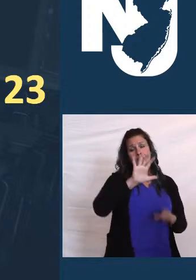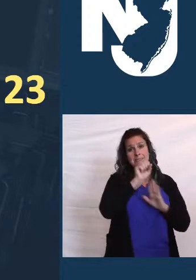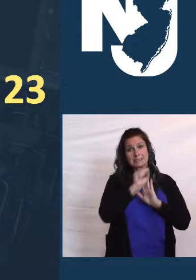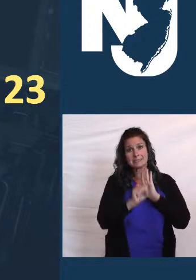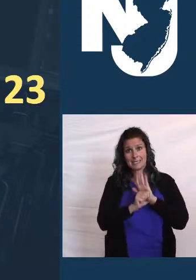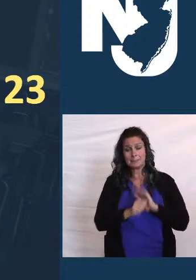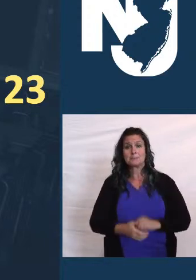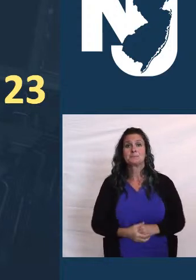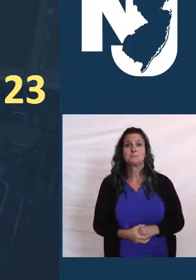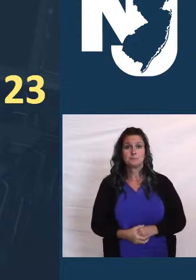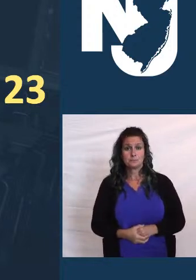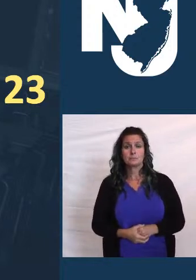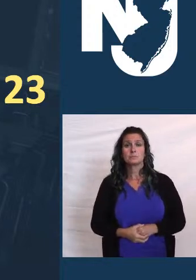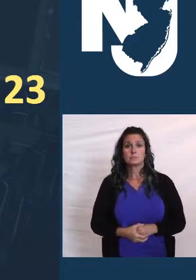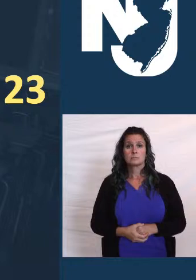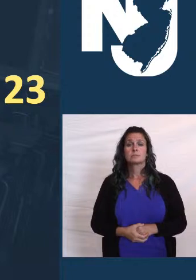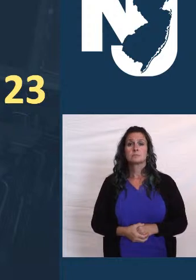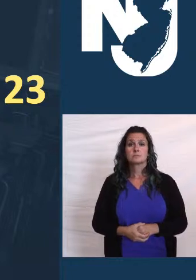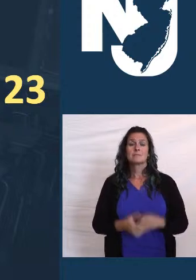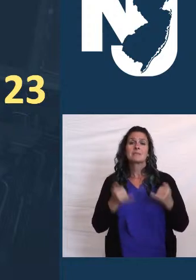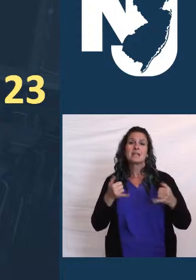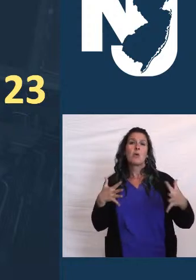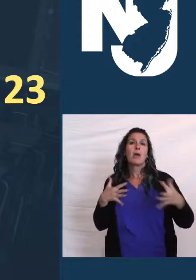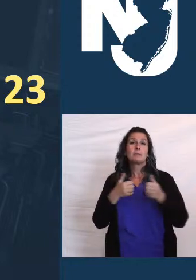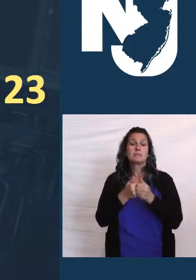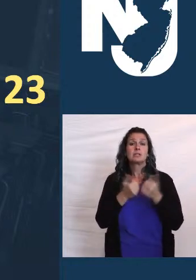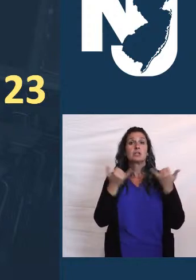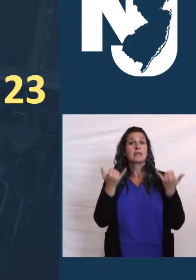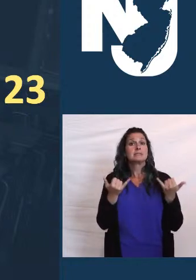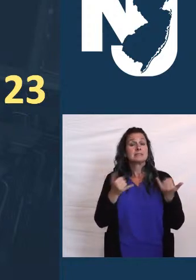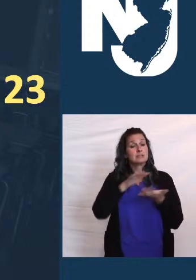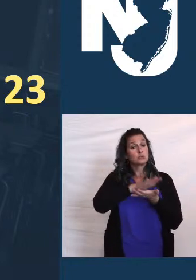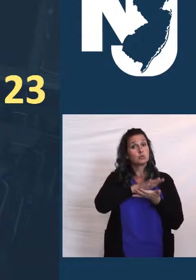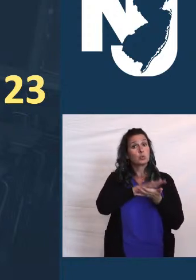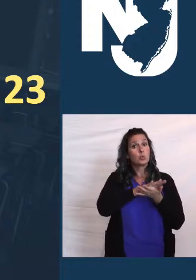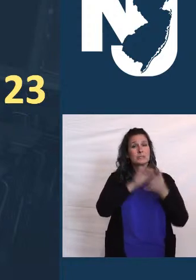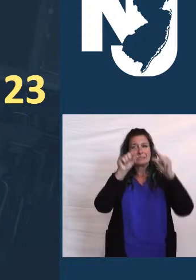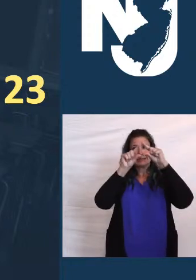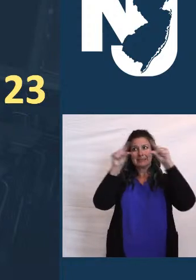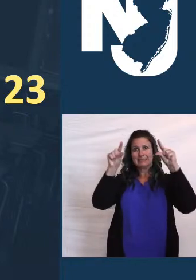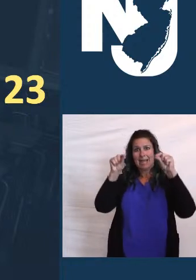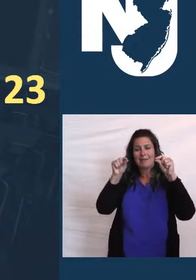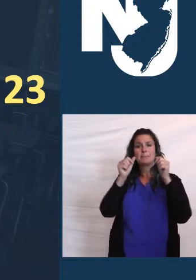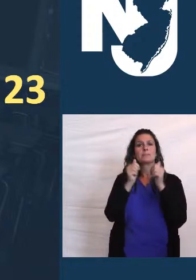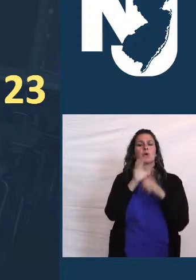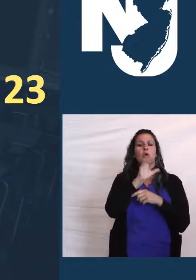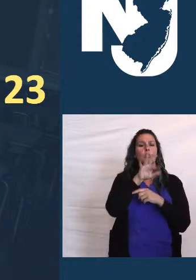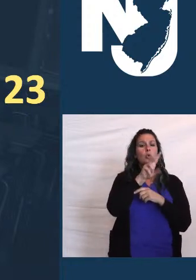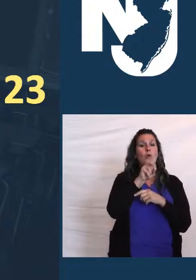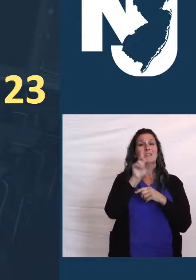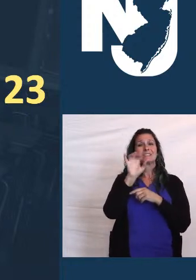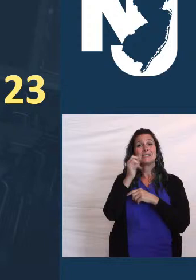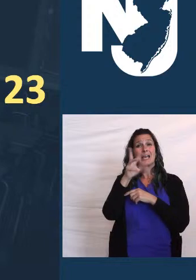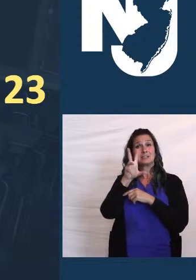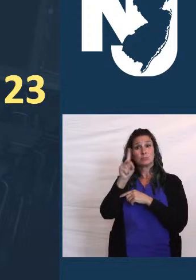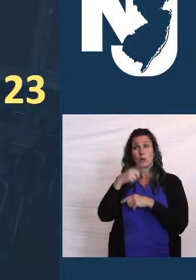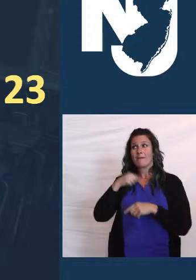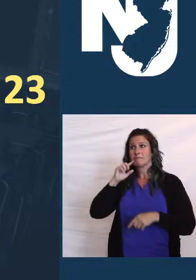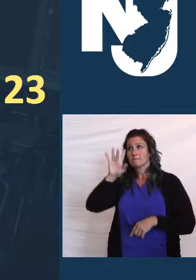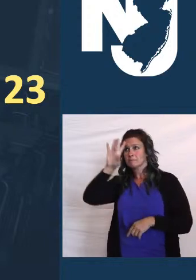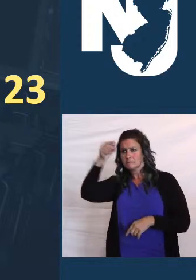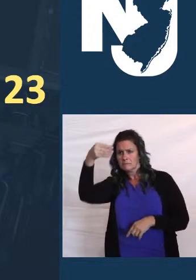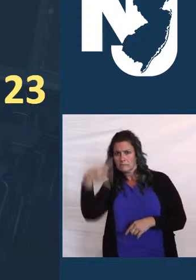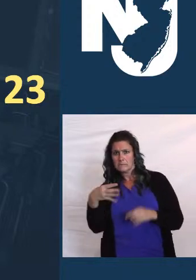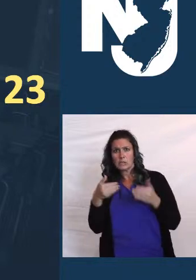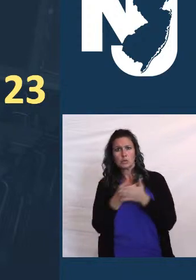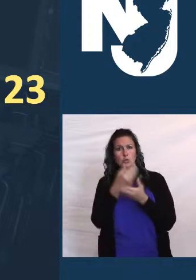updating the existing schools tab on our COVID dashboard with this new data. As the K through